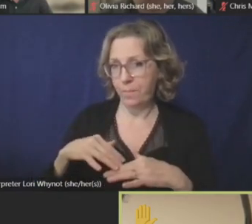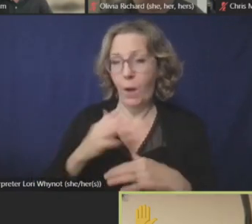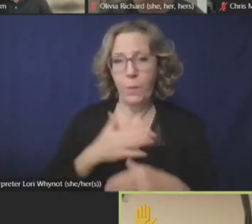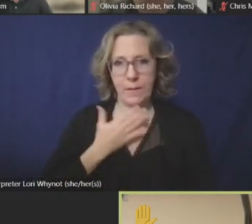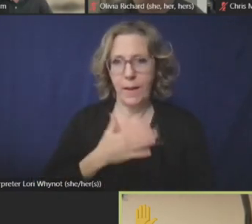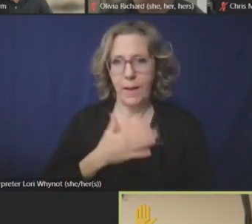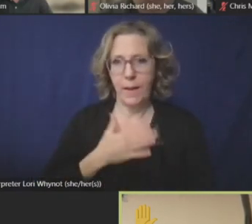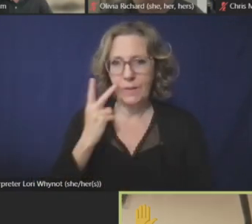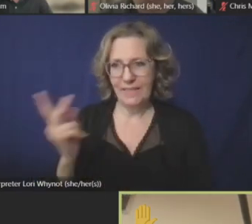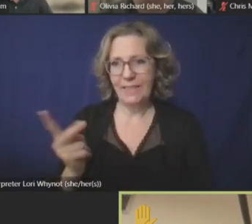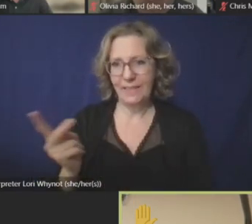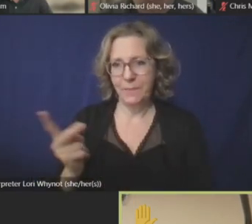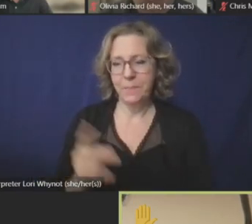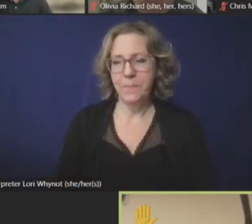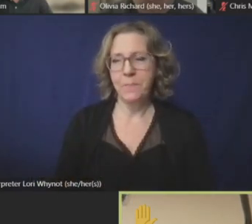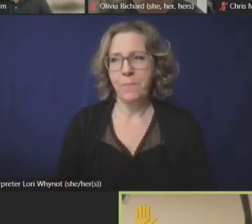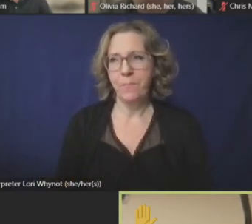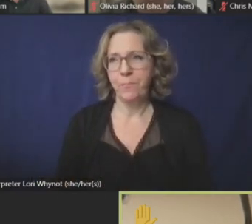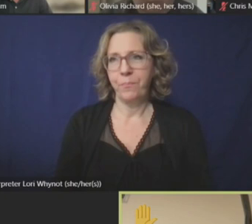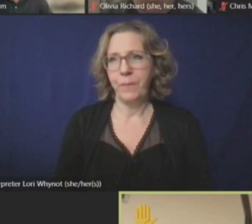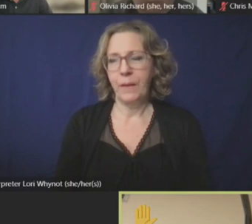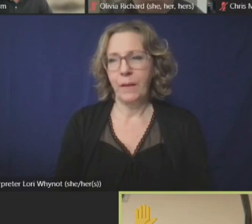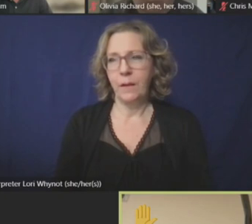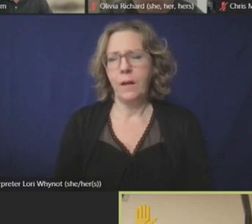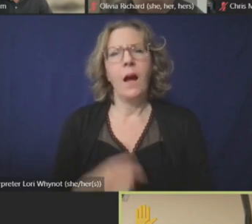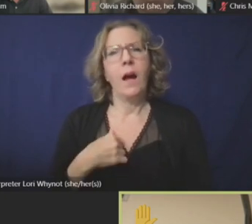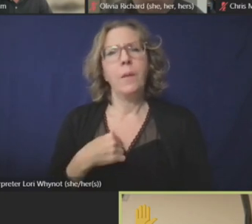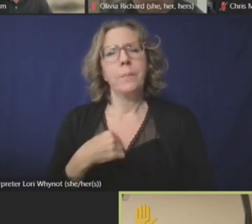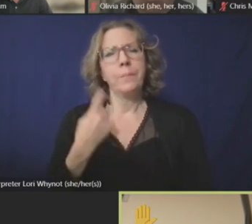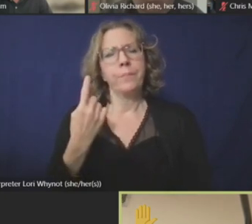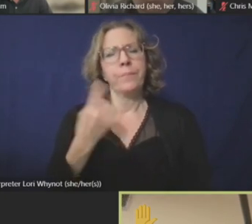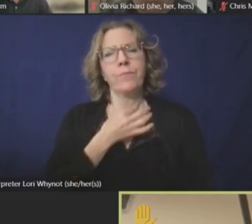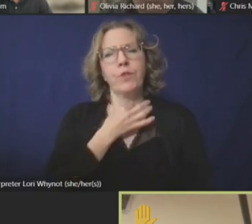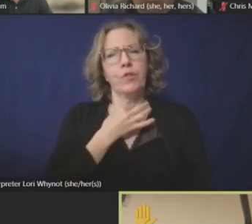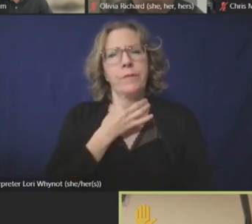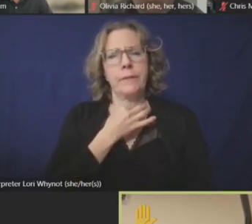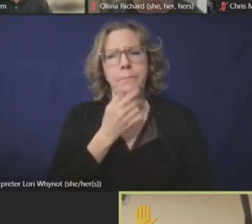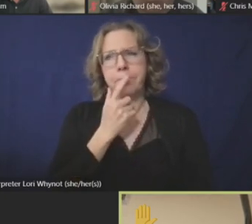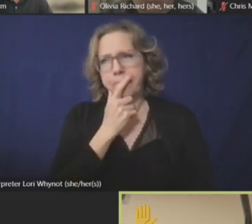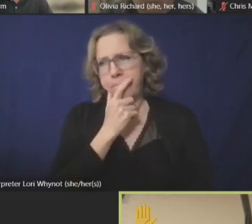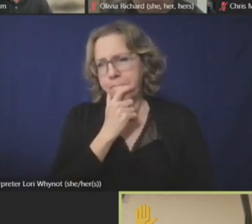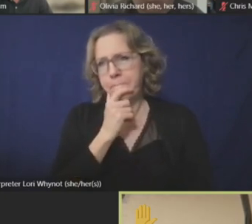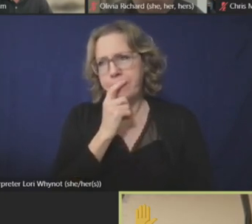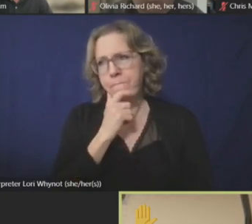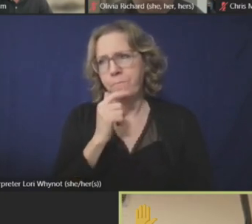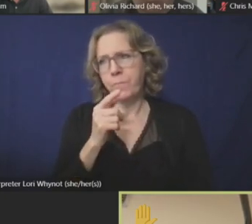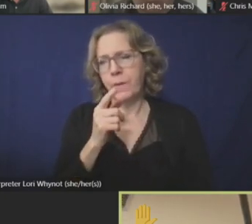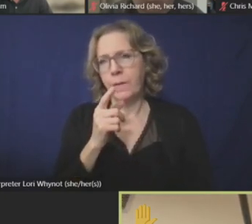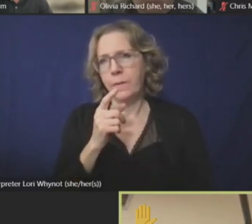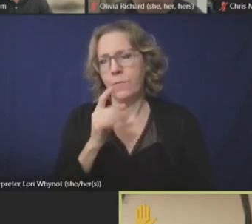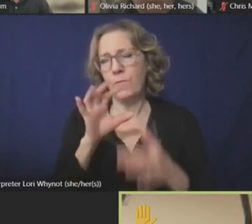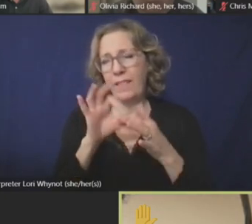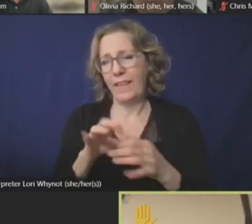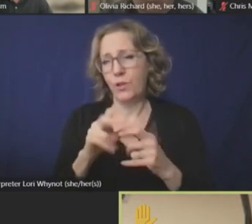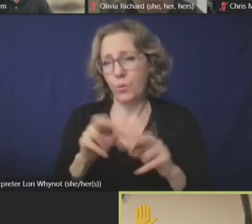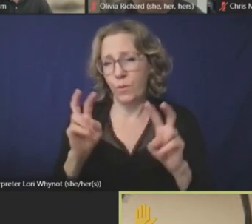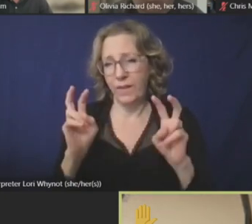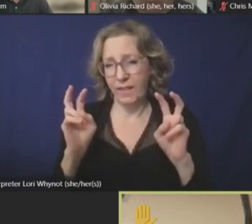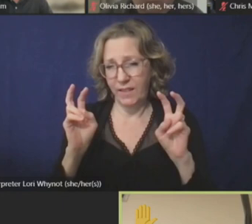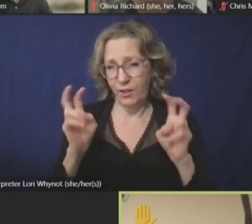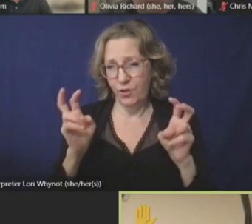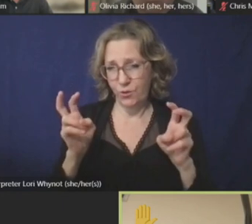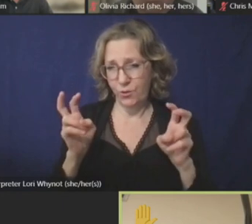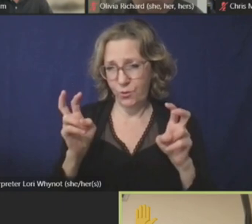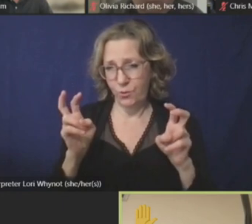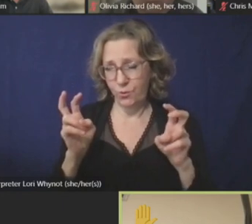at the disability forum. I was curious to know, for the issue of people being able to stay in